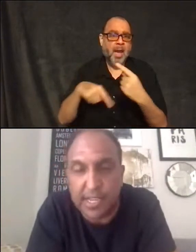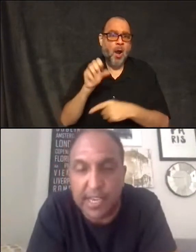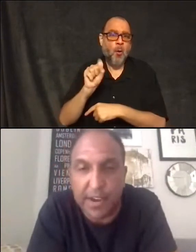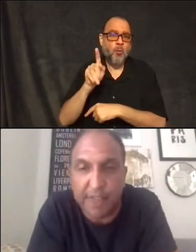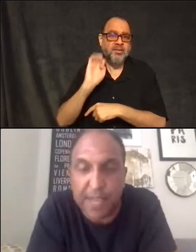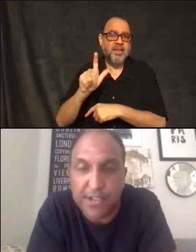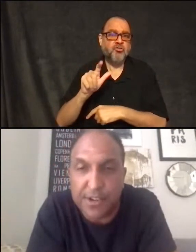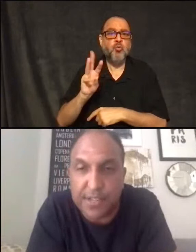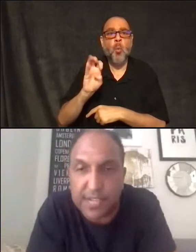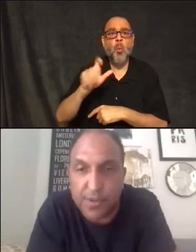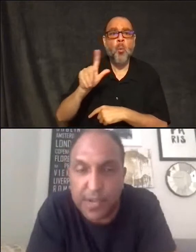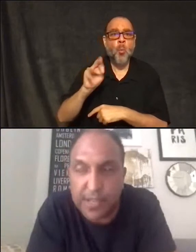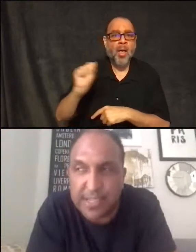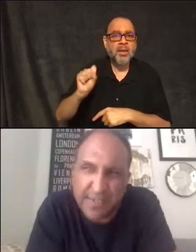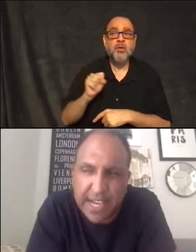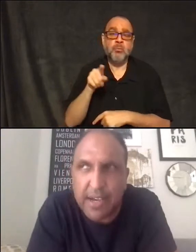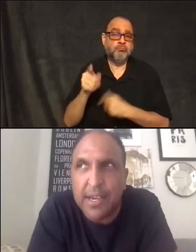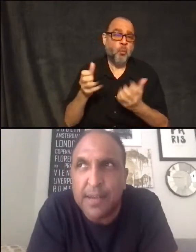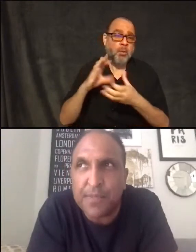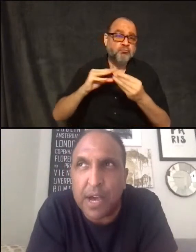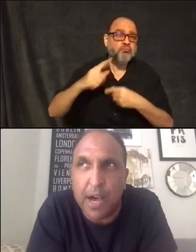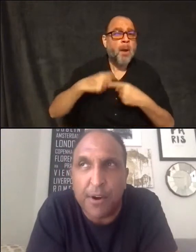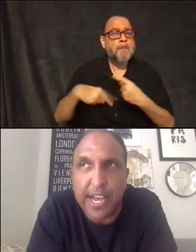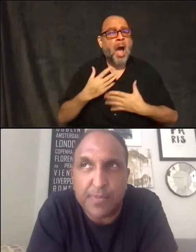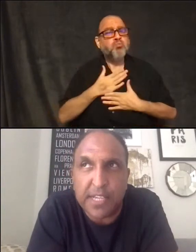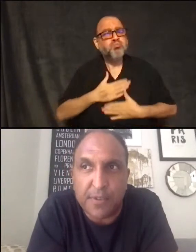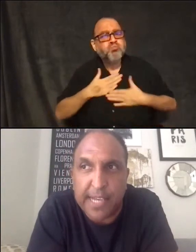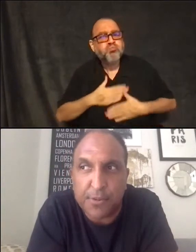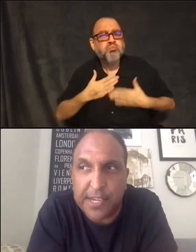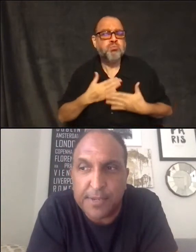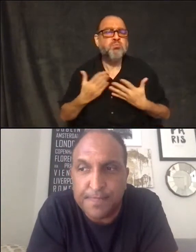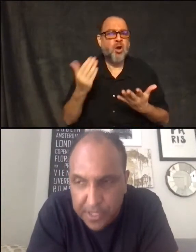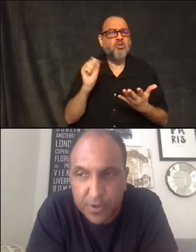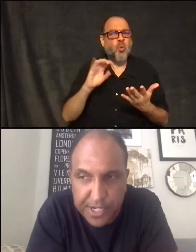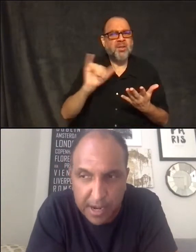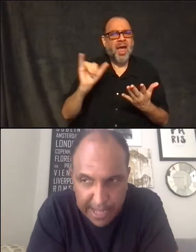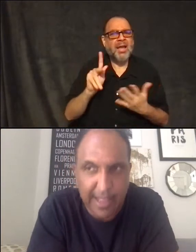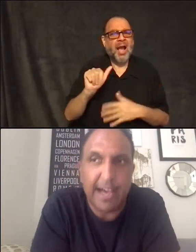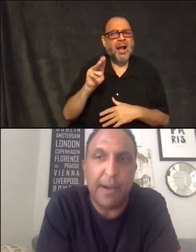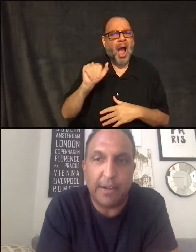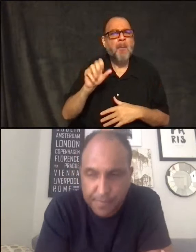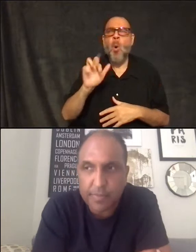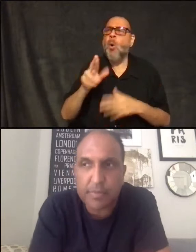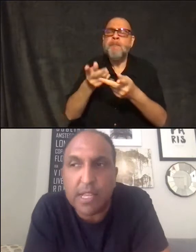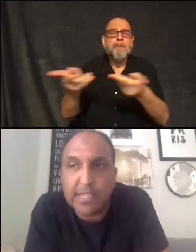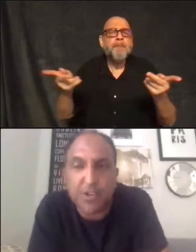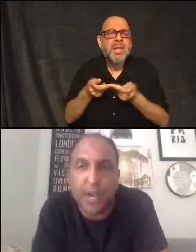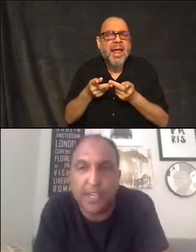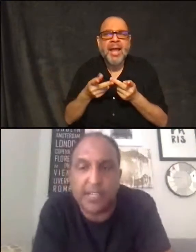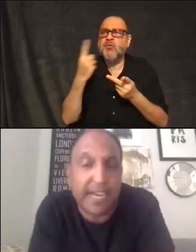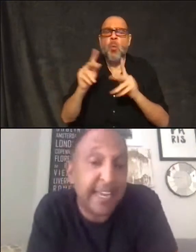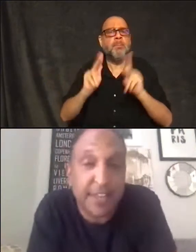she's done in the area of pleasure and sexual wellness. It's kind of like a calm or a headspace for masturbation. So we talk a lot about